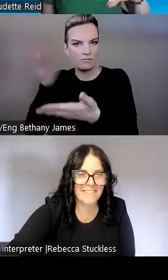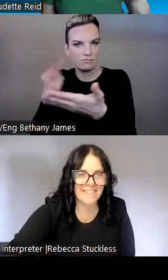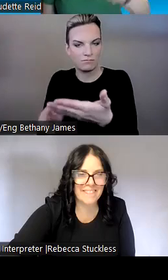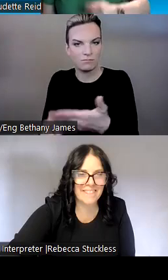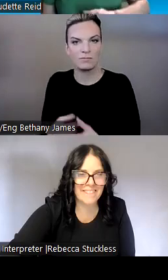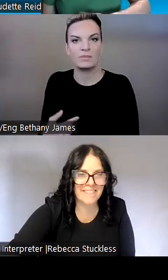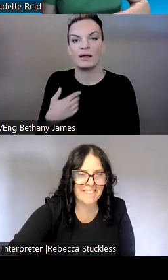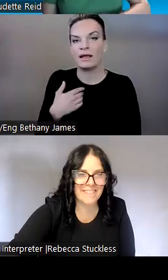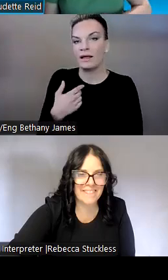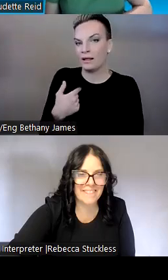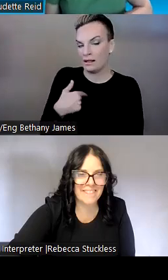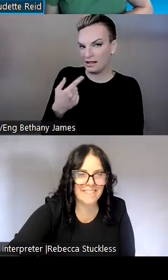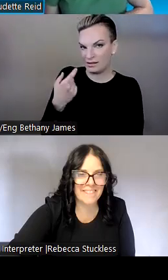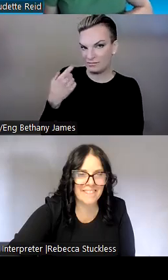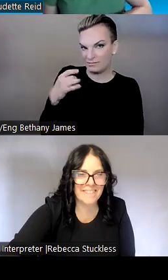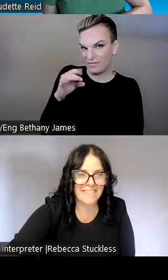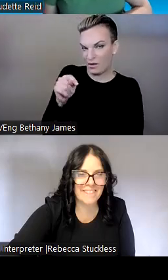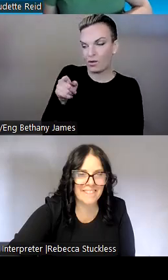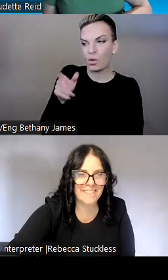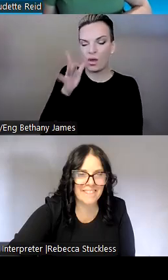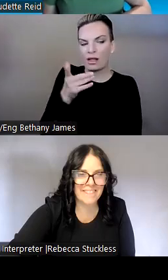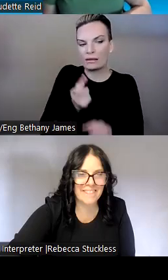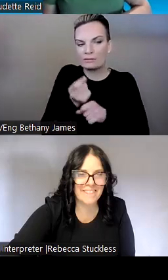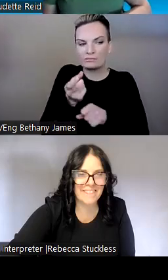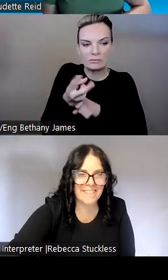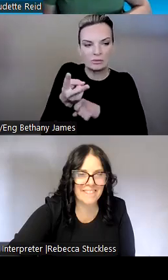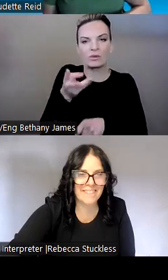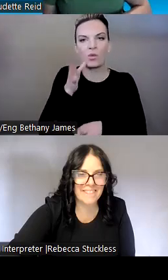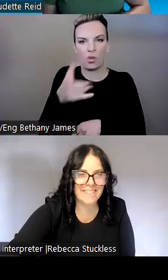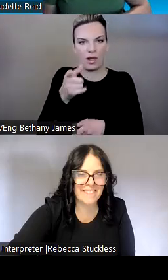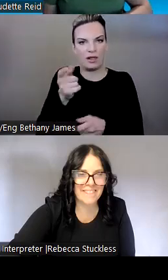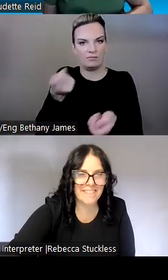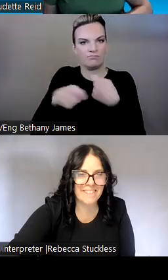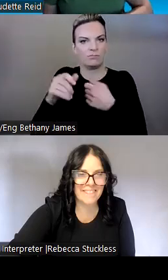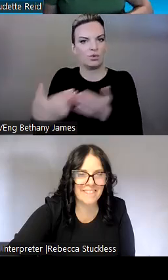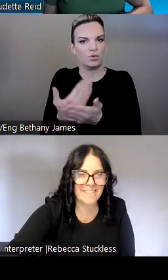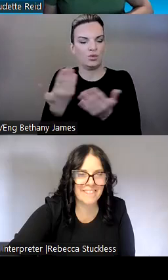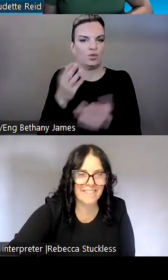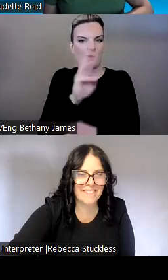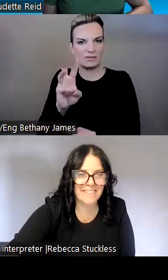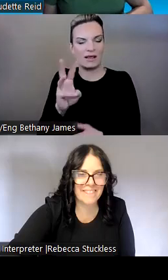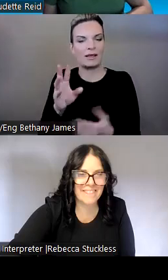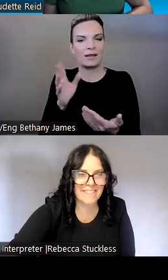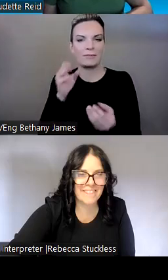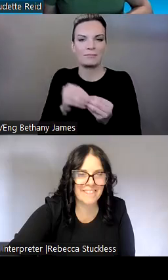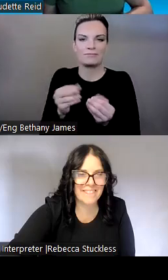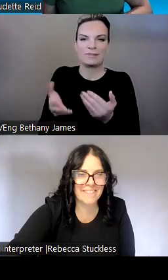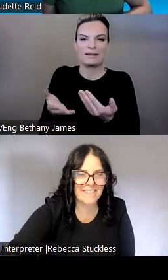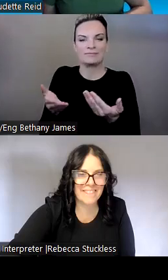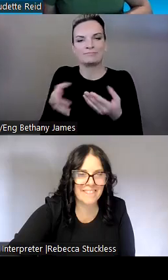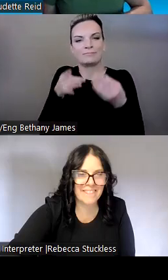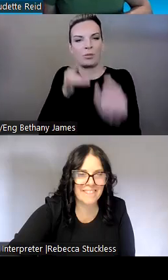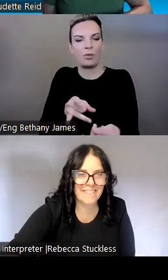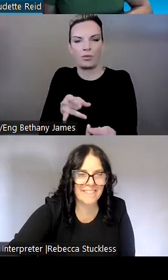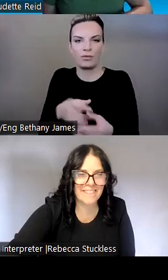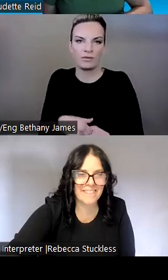redone within the next couple of years, so that it will be much easier to find resources that you're looking for. It'll